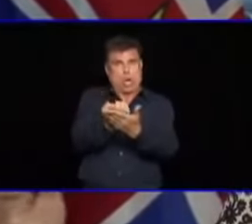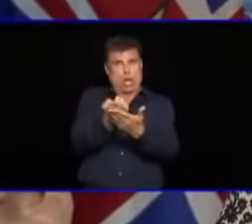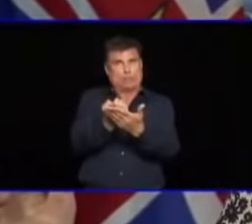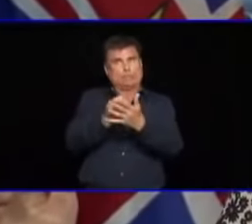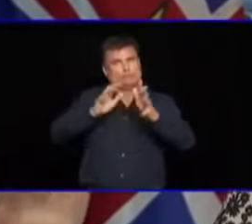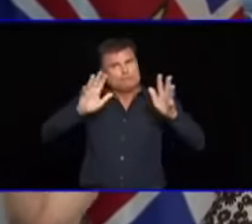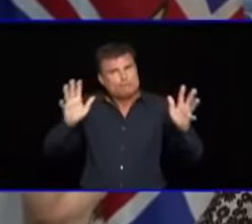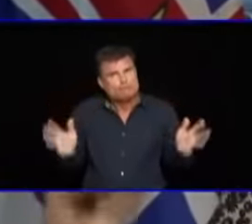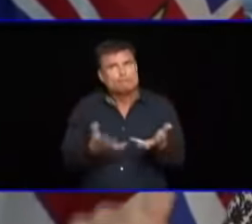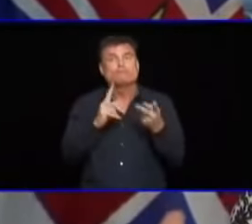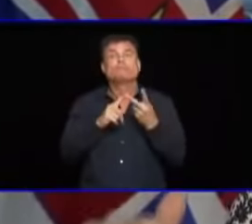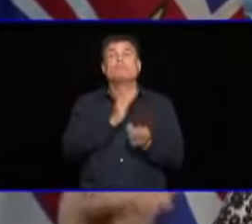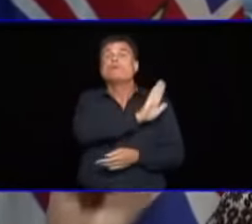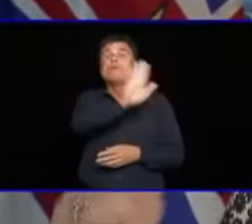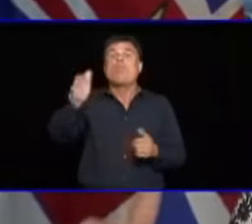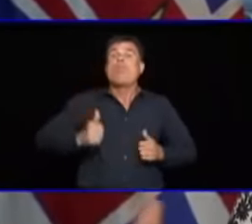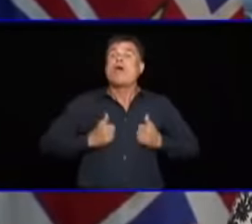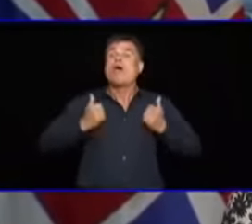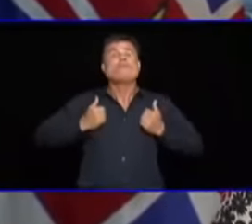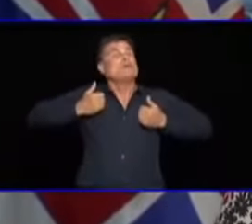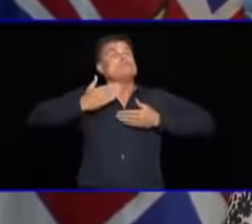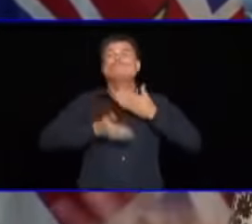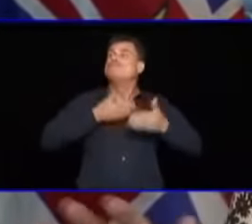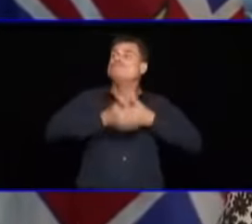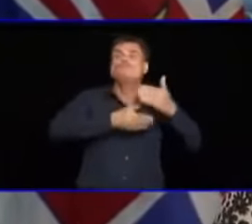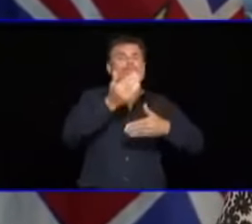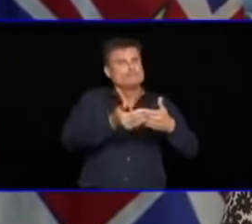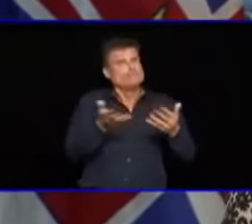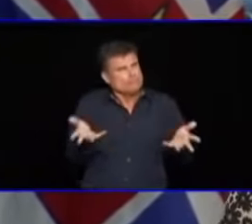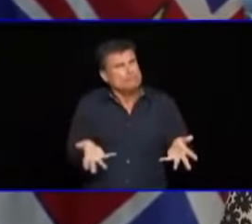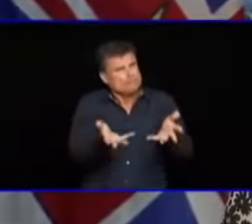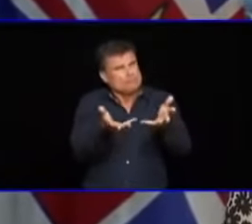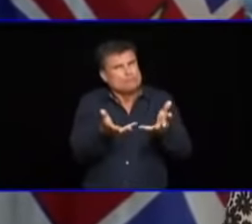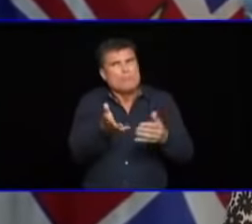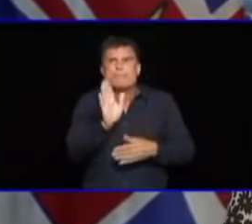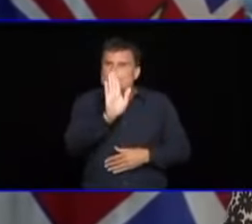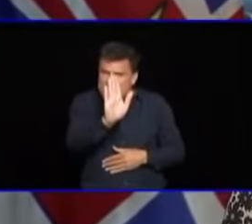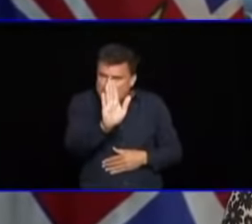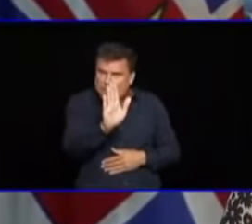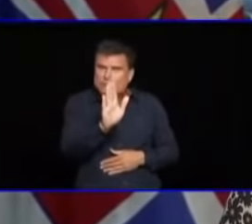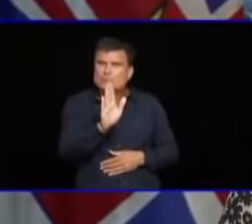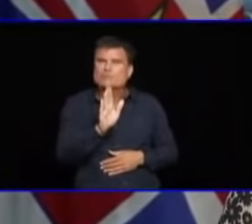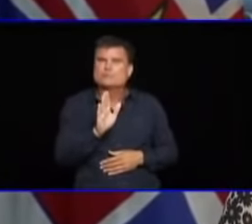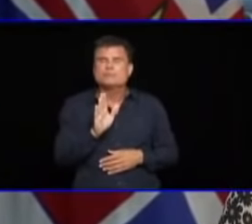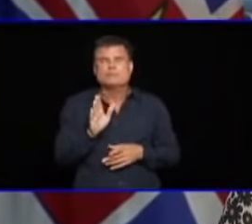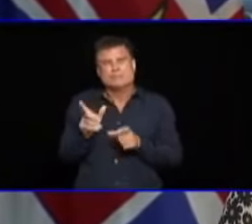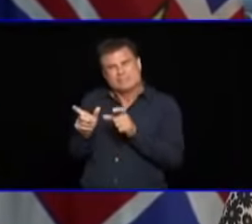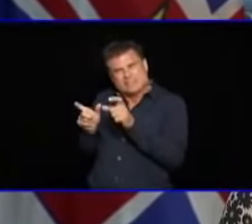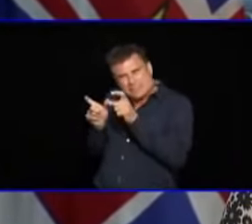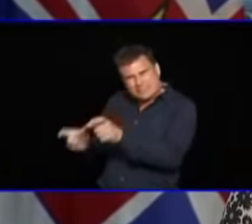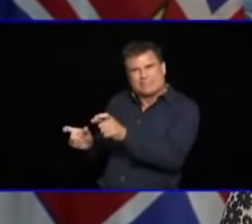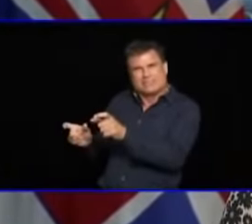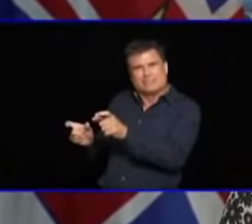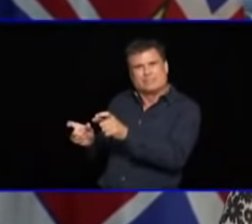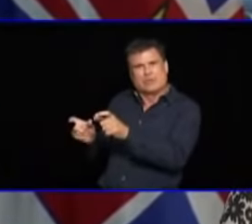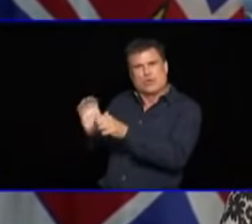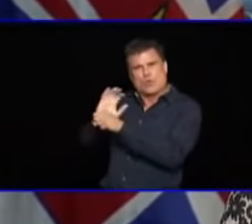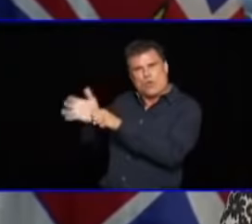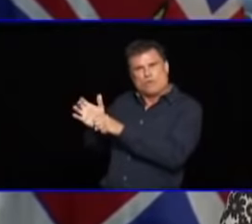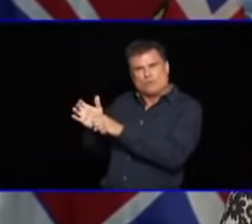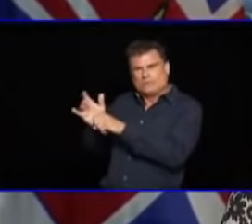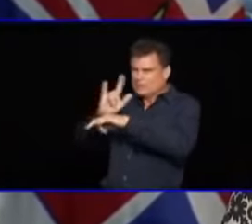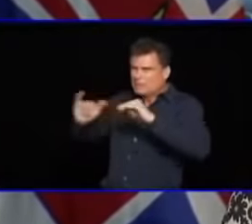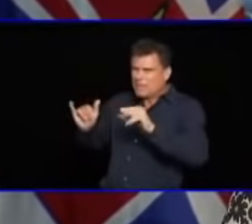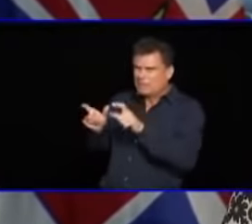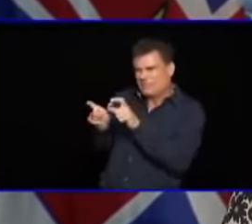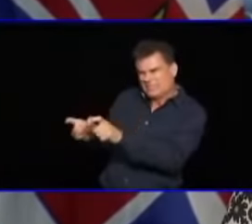we can, but keep that balance, and that's where we'll be focusing on. Thank you. We have time for one more question this afternoon.